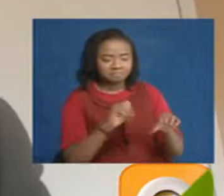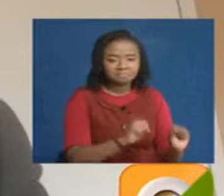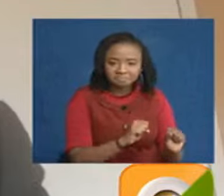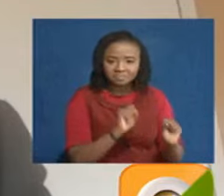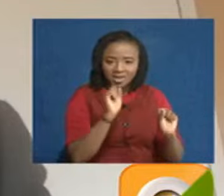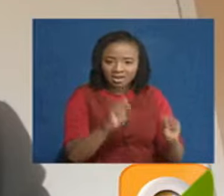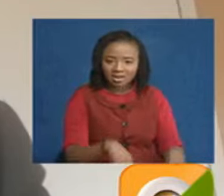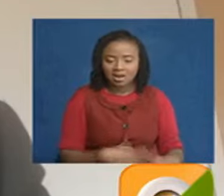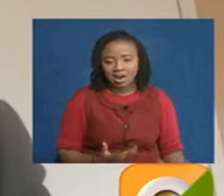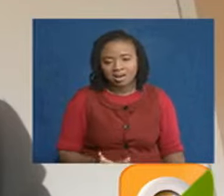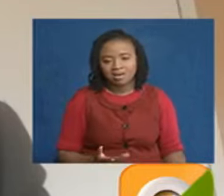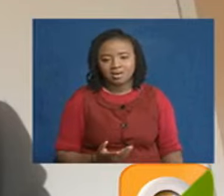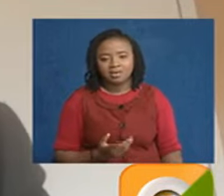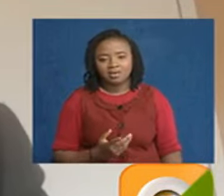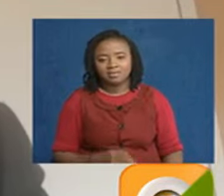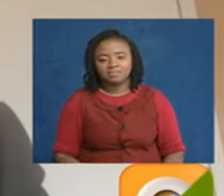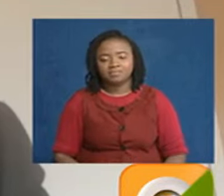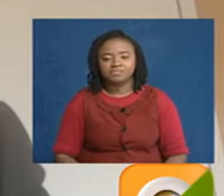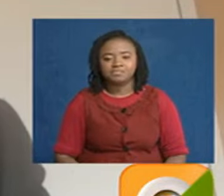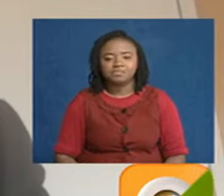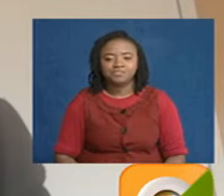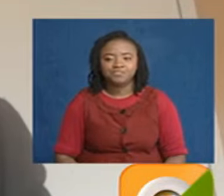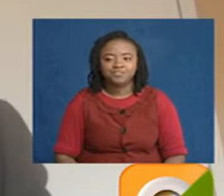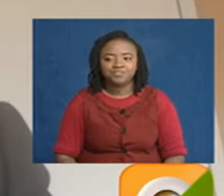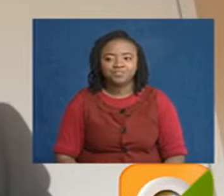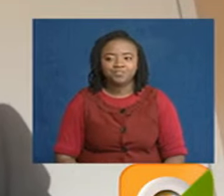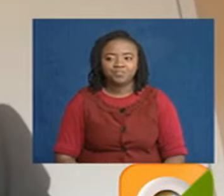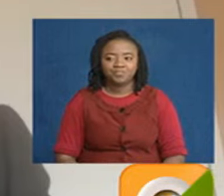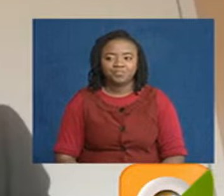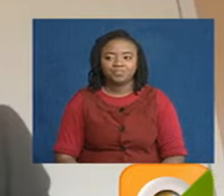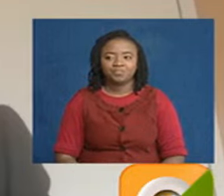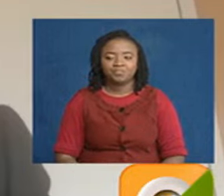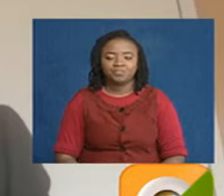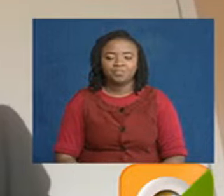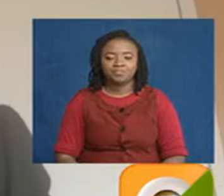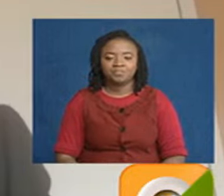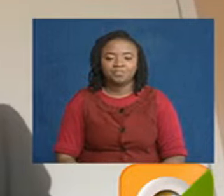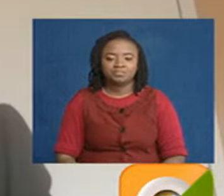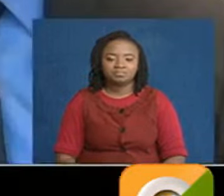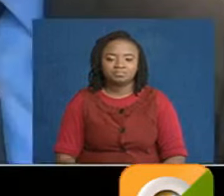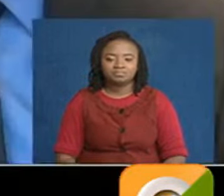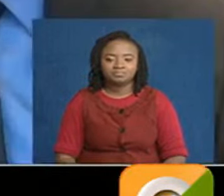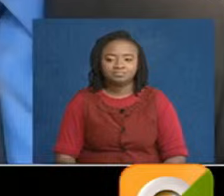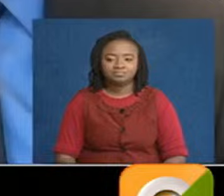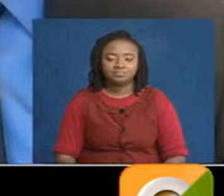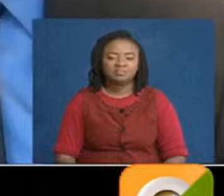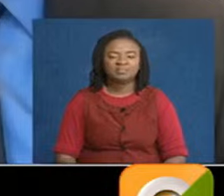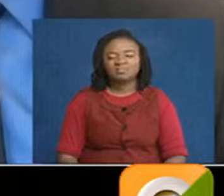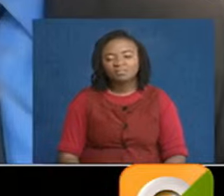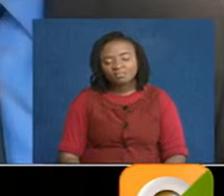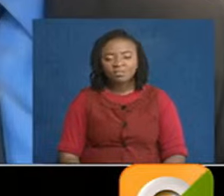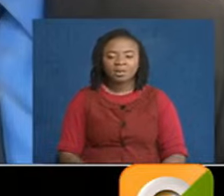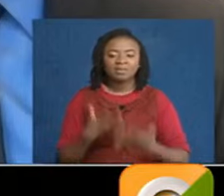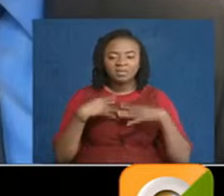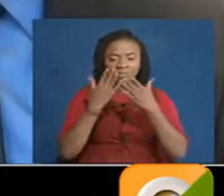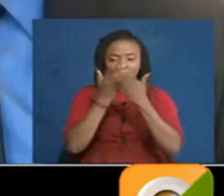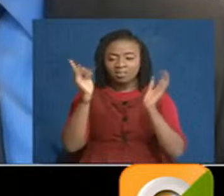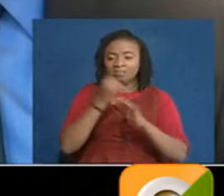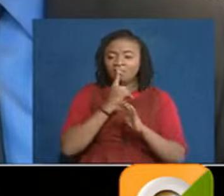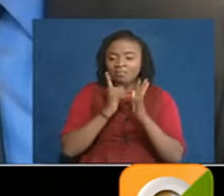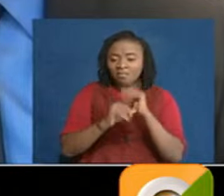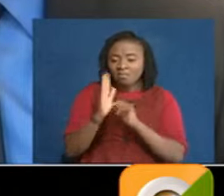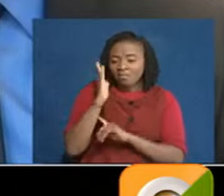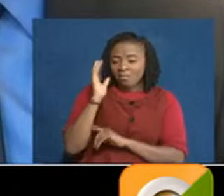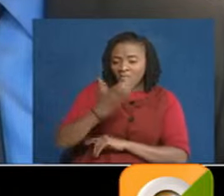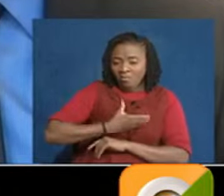pursuing Security Council reform. The Security Council has been accused of being indecisive. Is the problem with